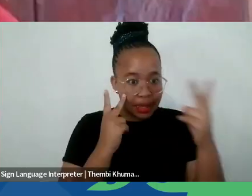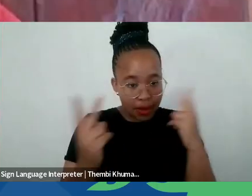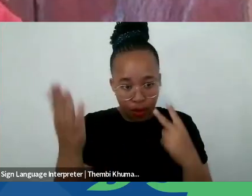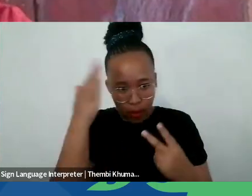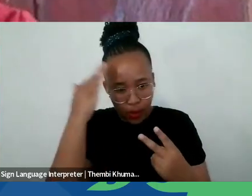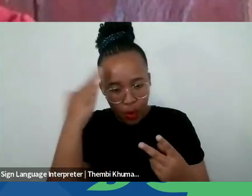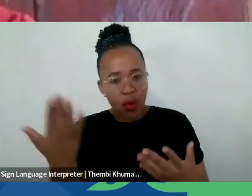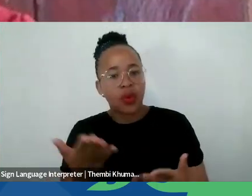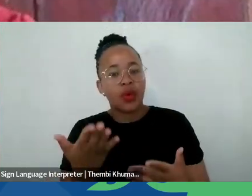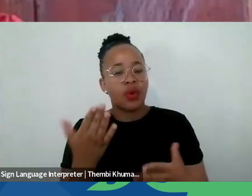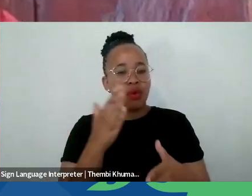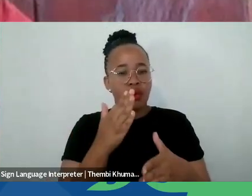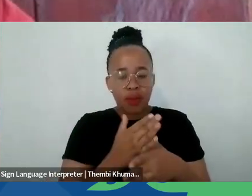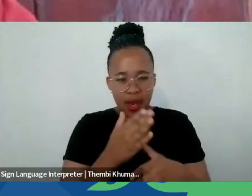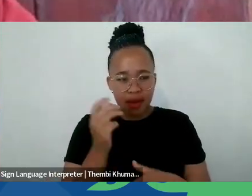that?